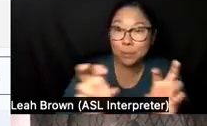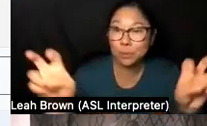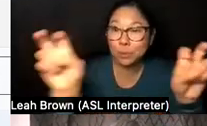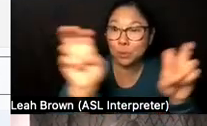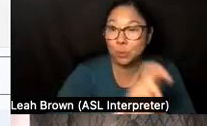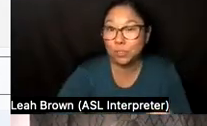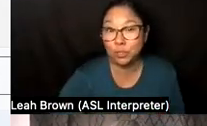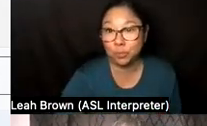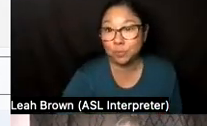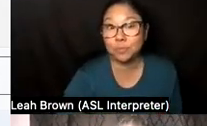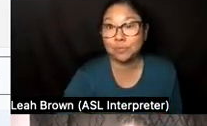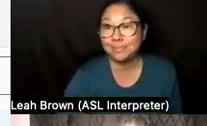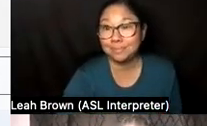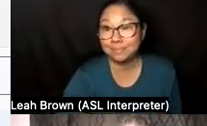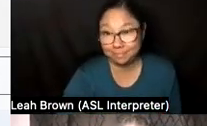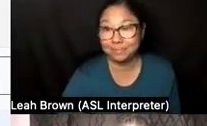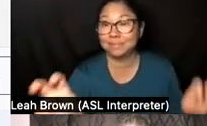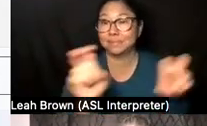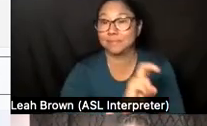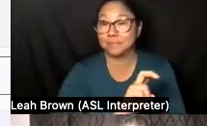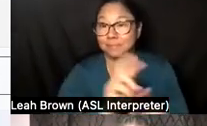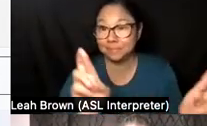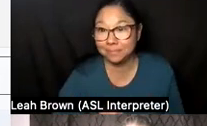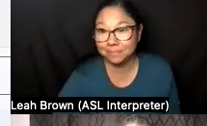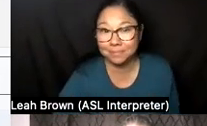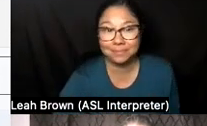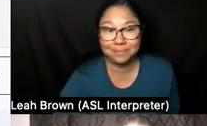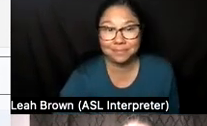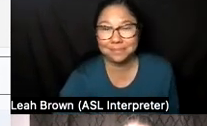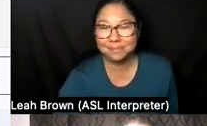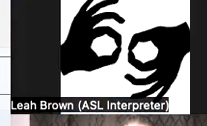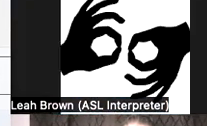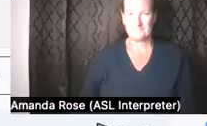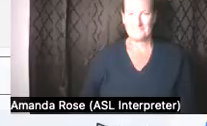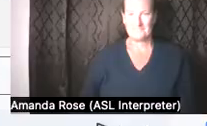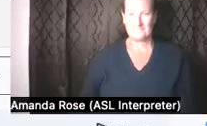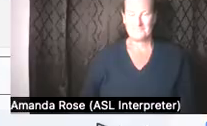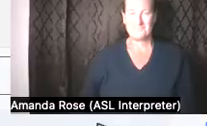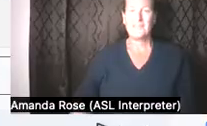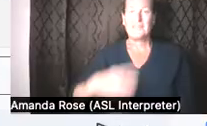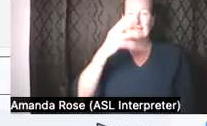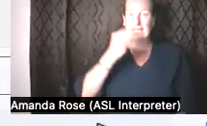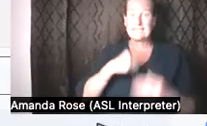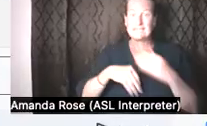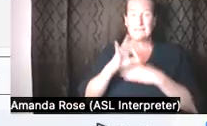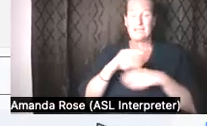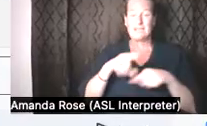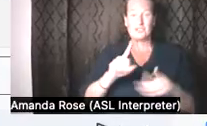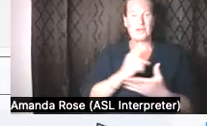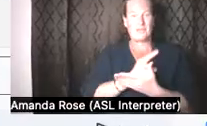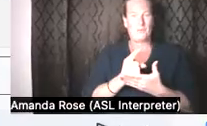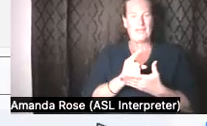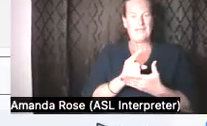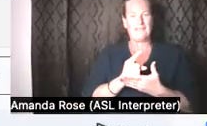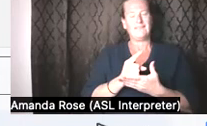a.m. That's great. Yep, I play on that one. They sleep in during the weekday and sleep in and wake up early on the weekend. So.